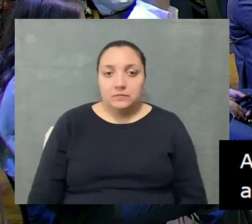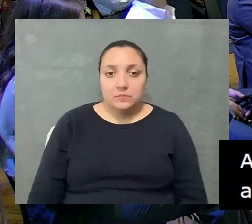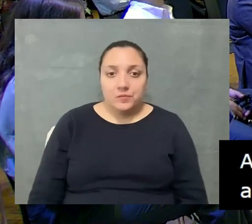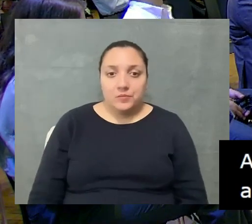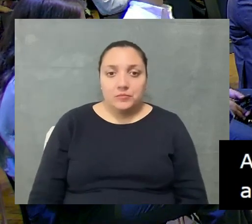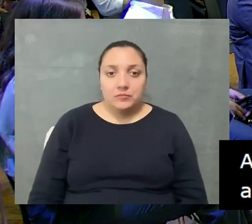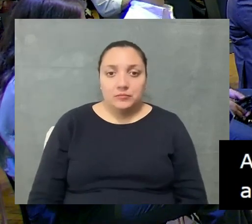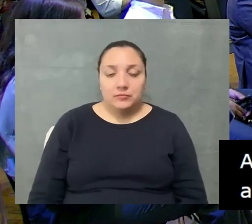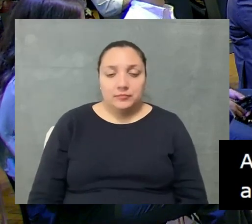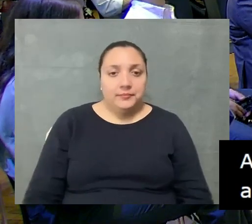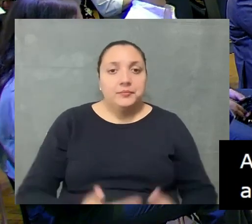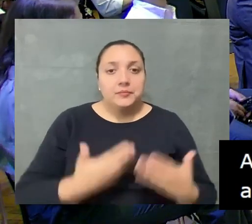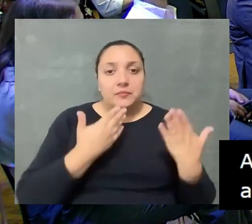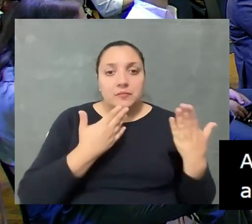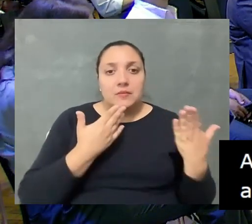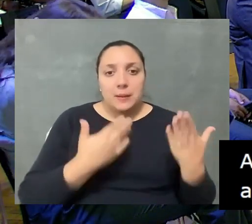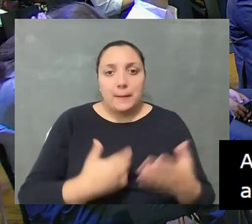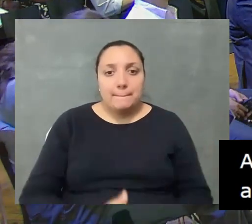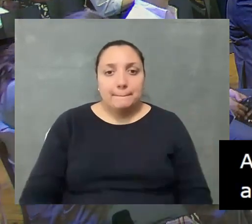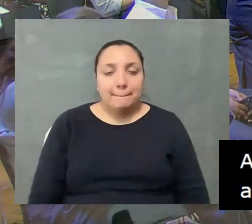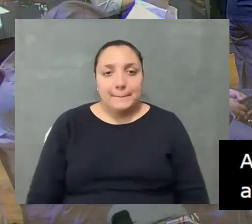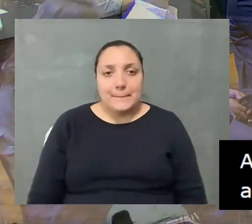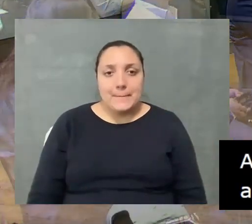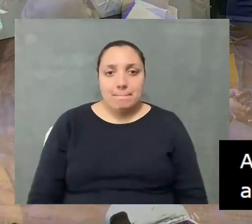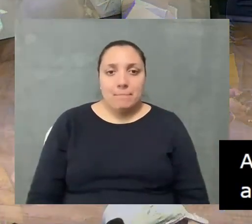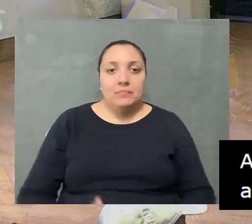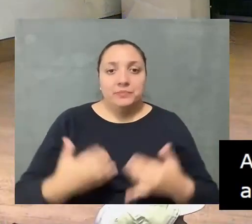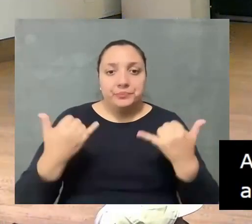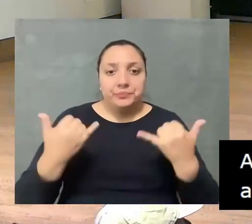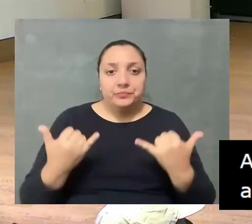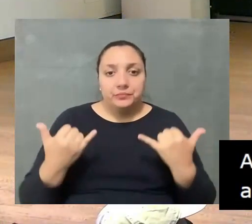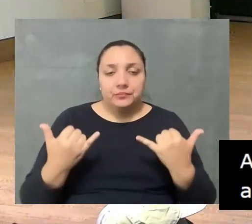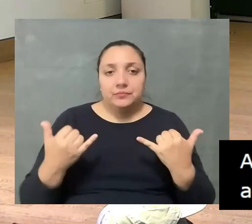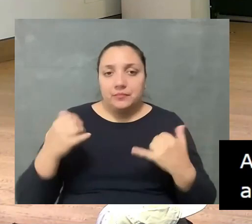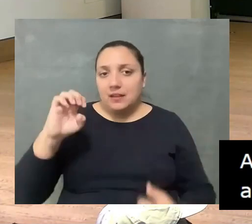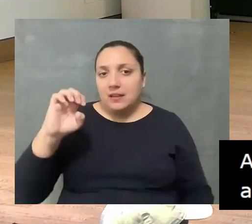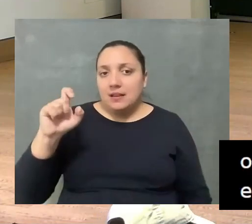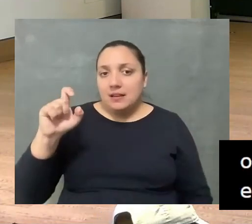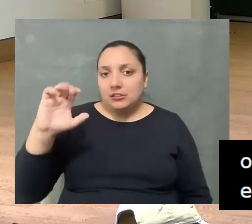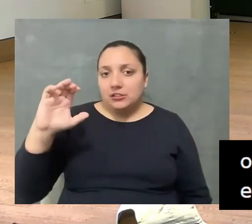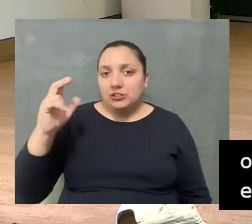Thank you, Chris. And now we'll hear from Exchange.